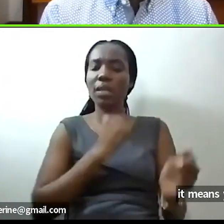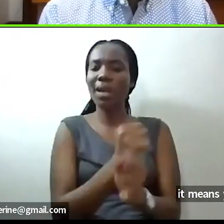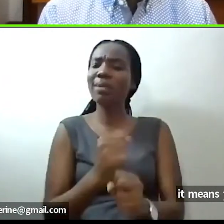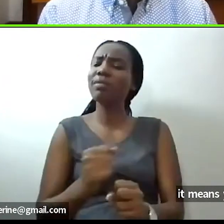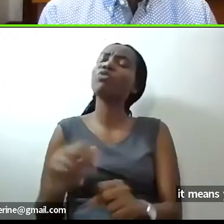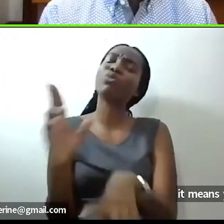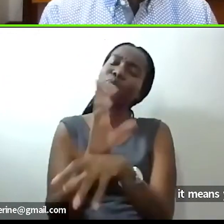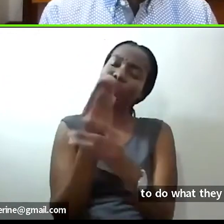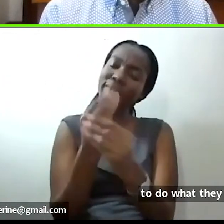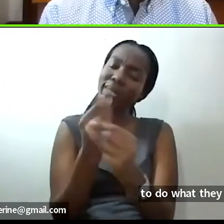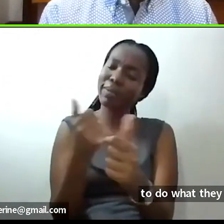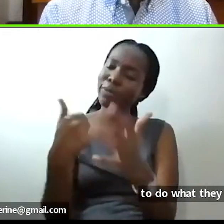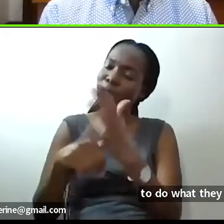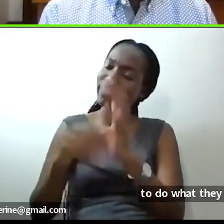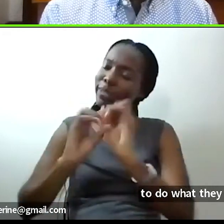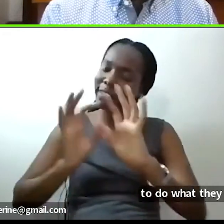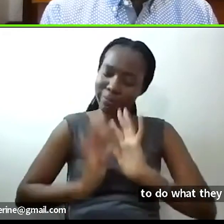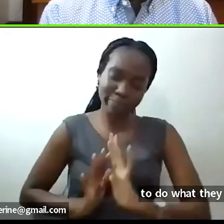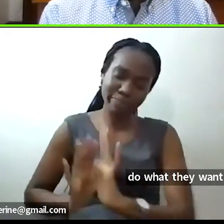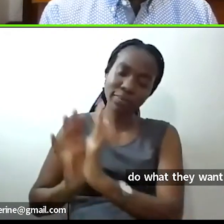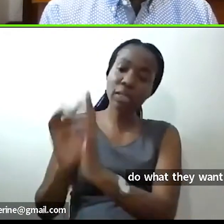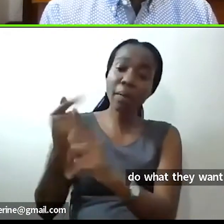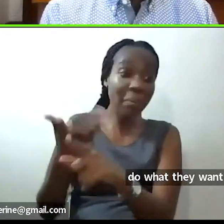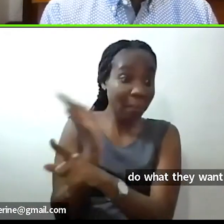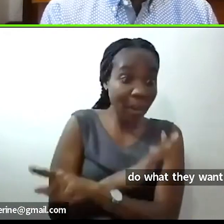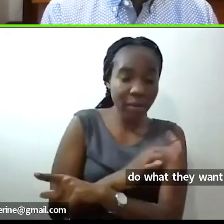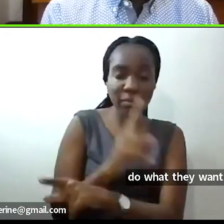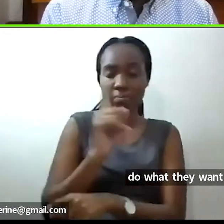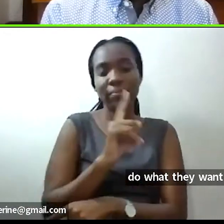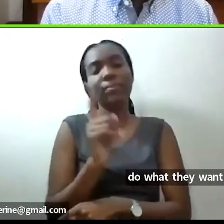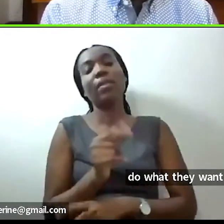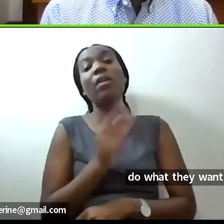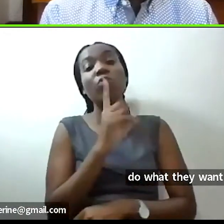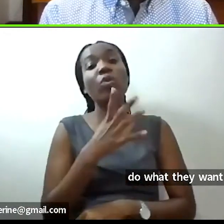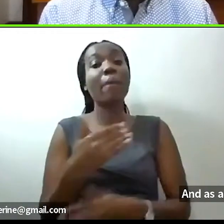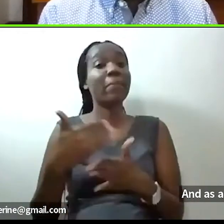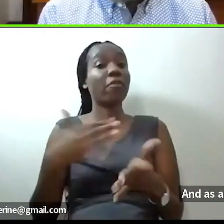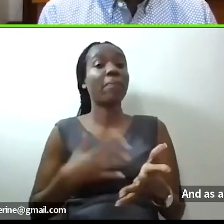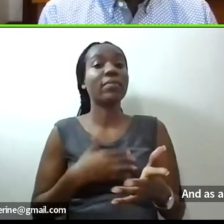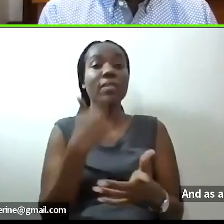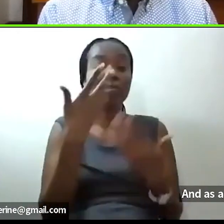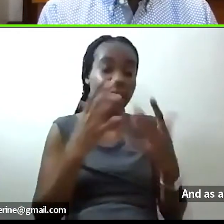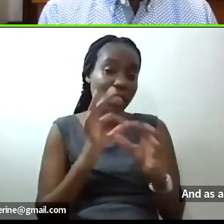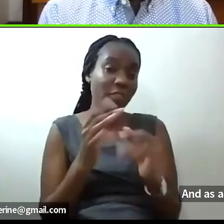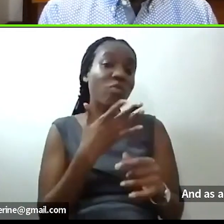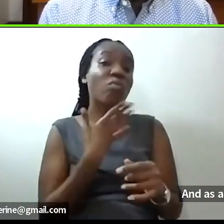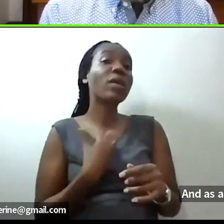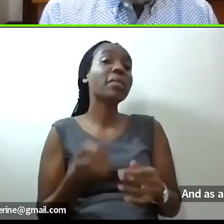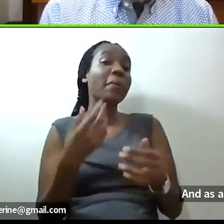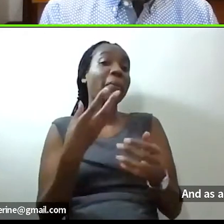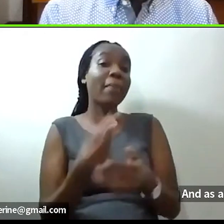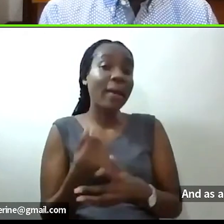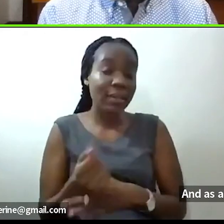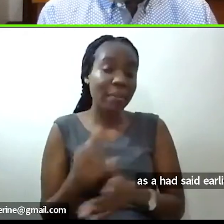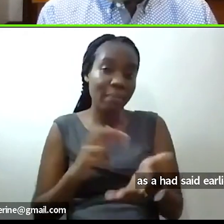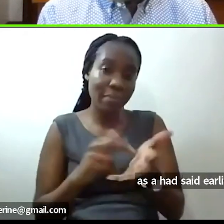them and not to go back to them. And as I had said earlier, if you need your money back, come to the investment banks like